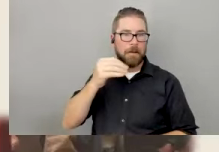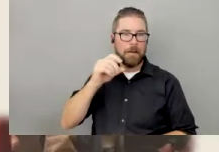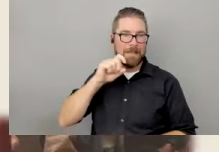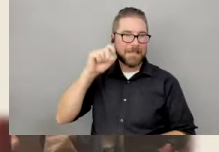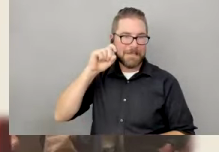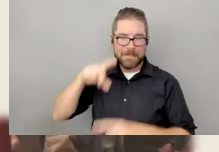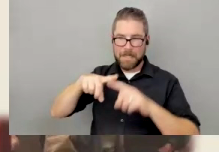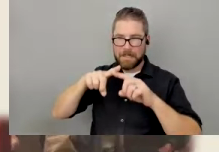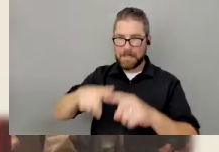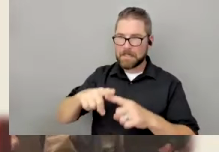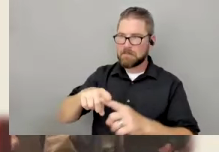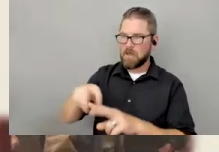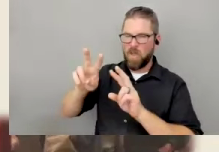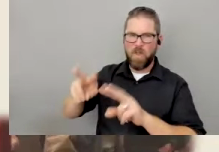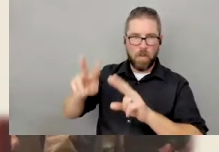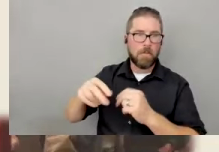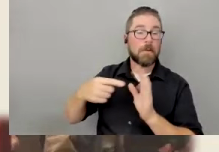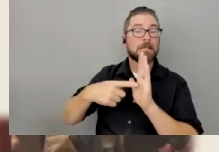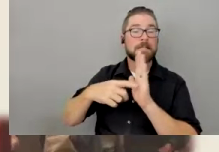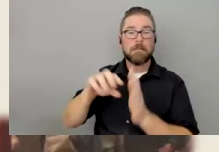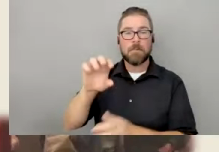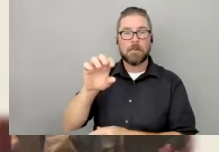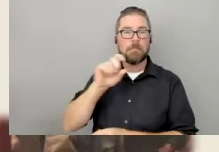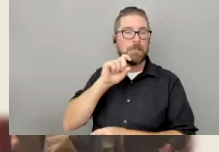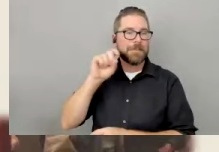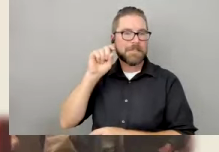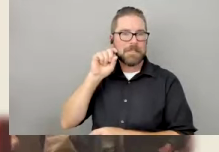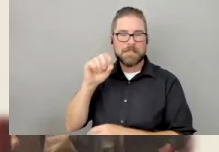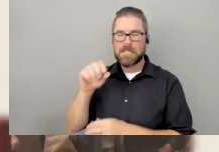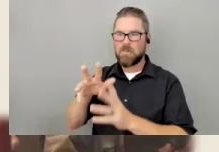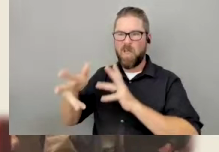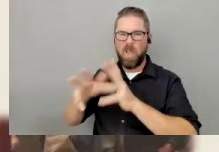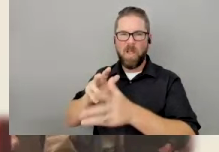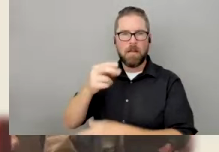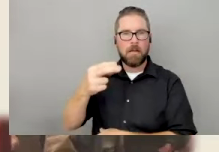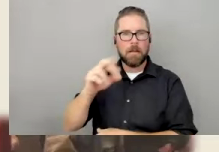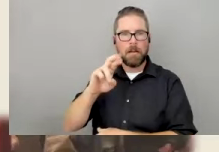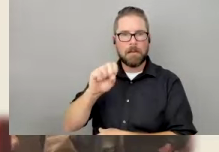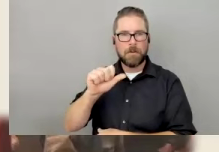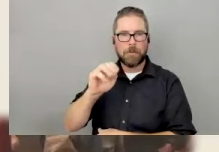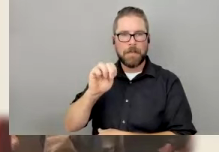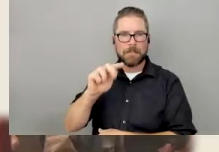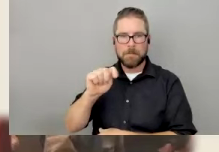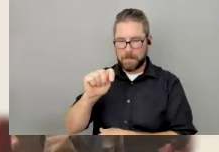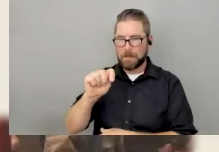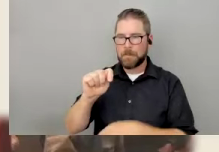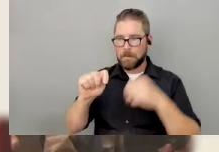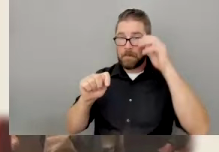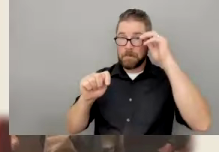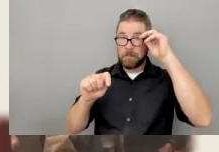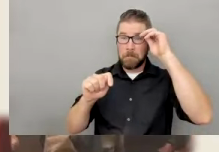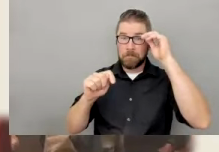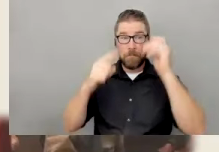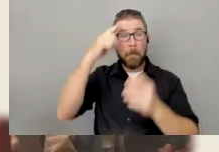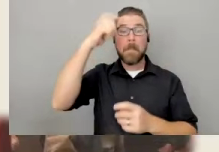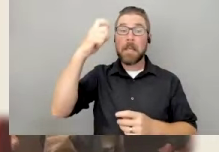discrimination, like sexual harassment, in our educational programs, activities, because we're an institution that receives federal